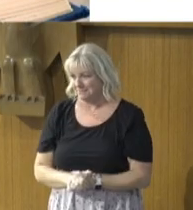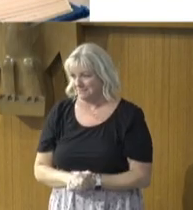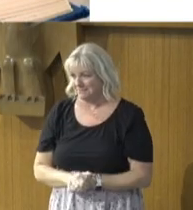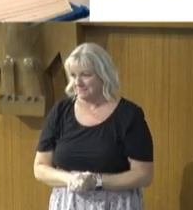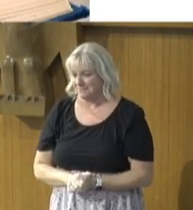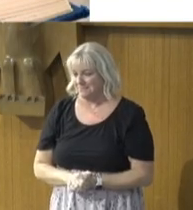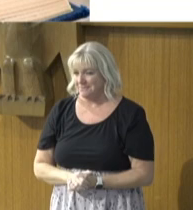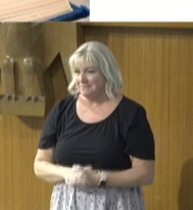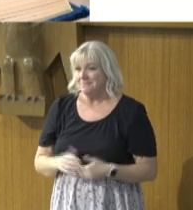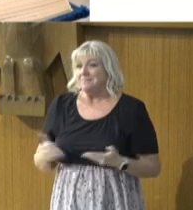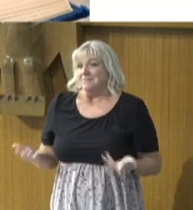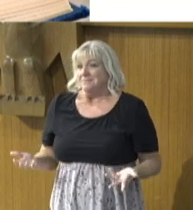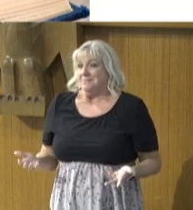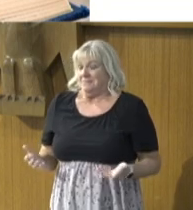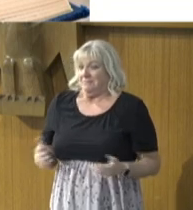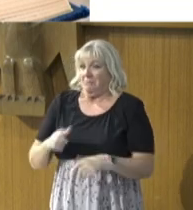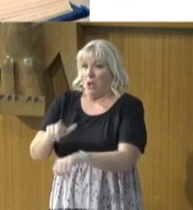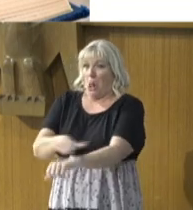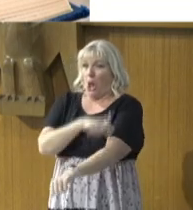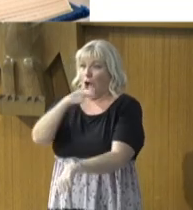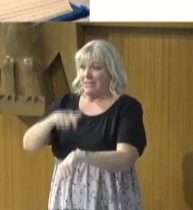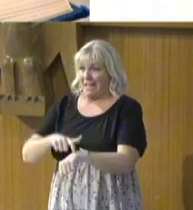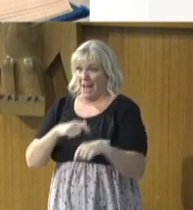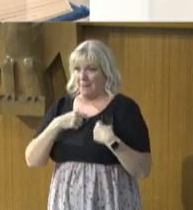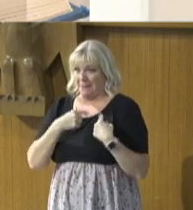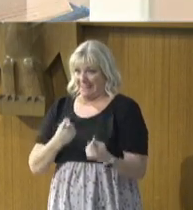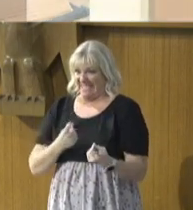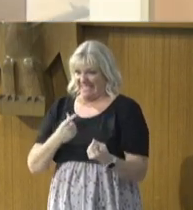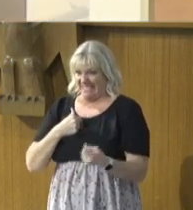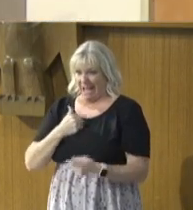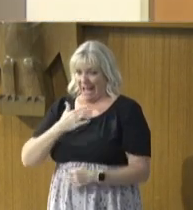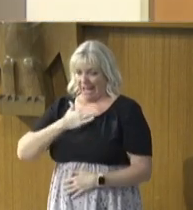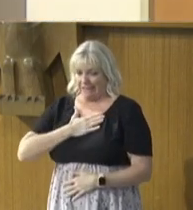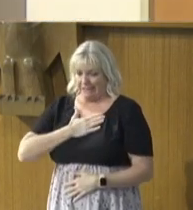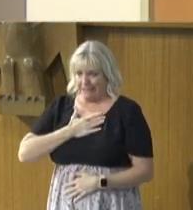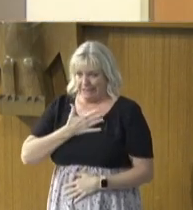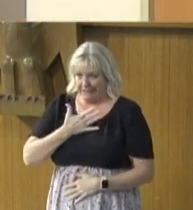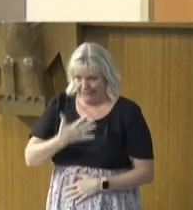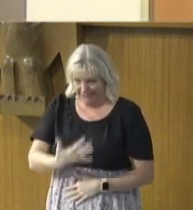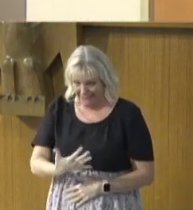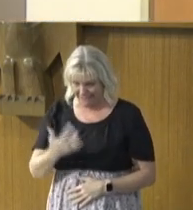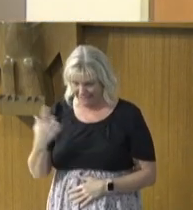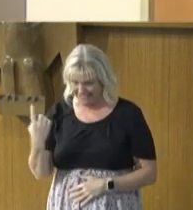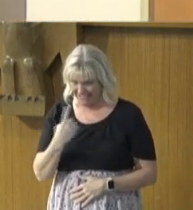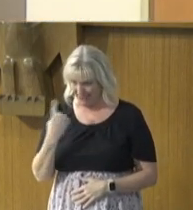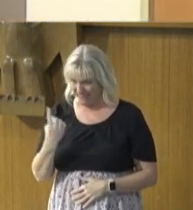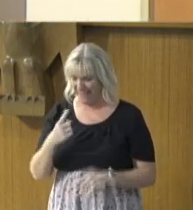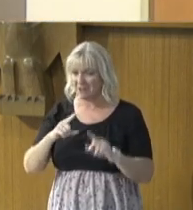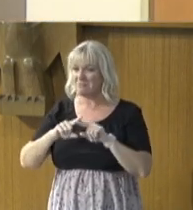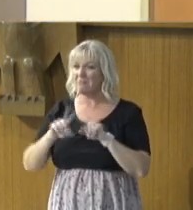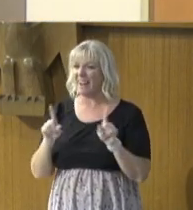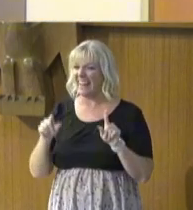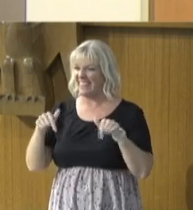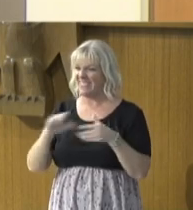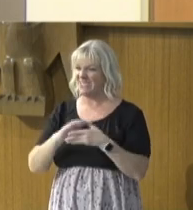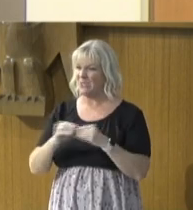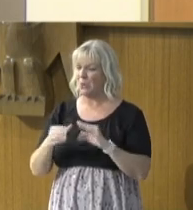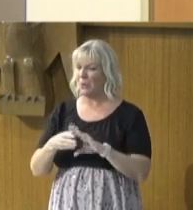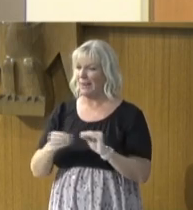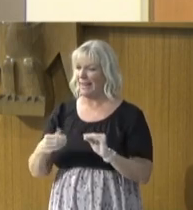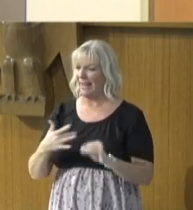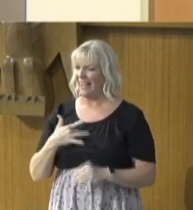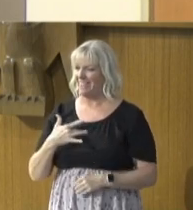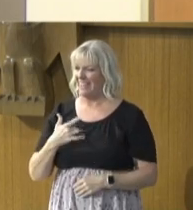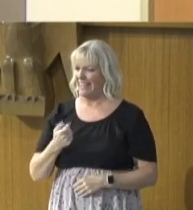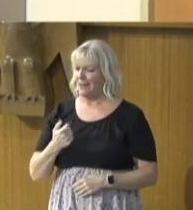It's been a while since I've made a personal confession from the pulpit, but this retelling of the story of Jonah is striking a